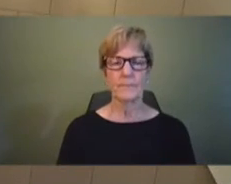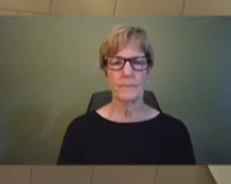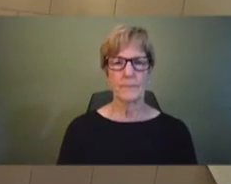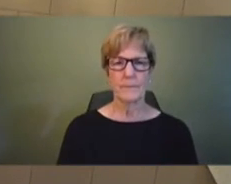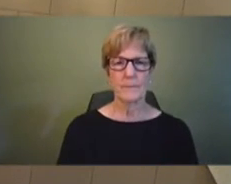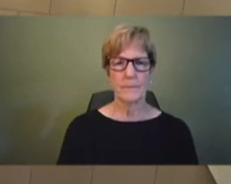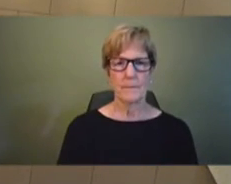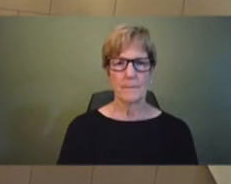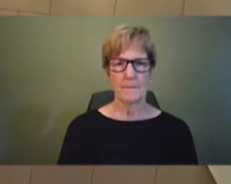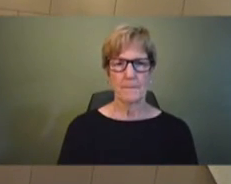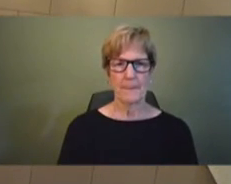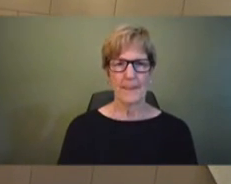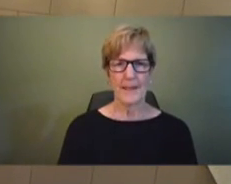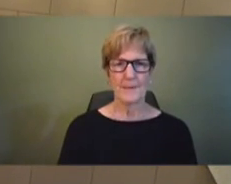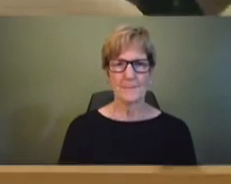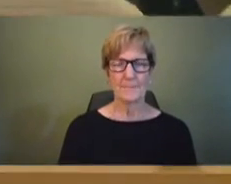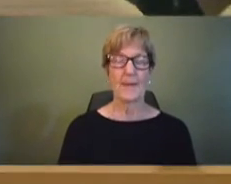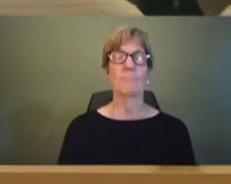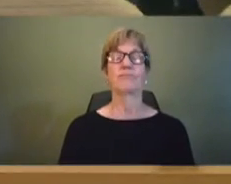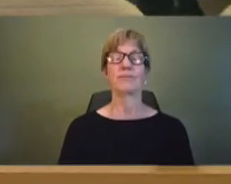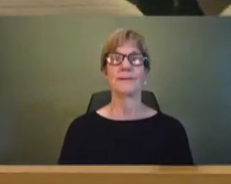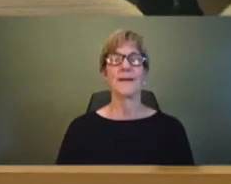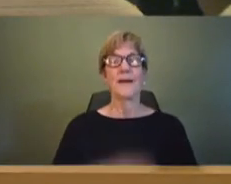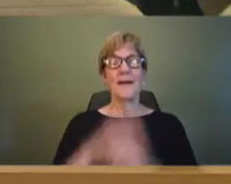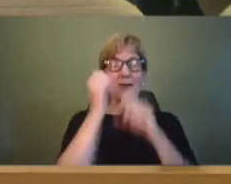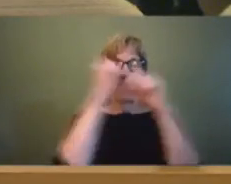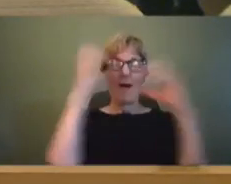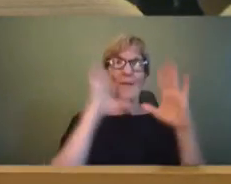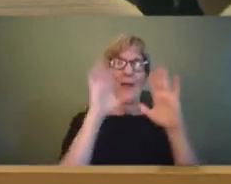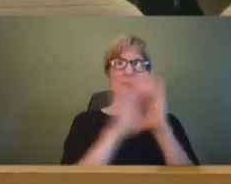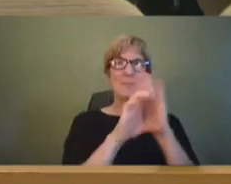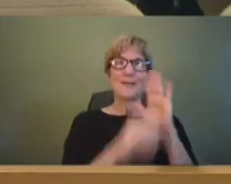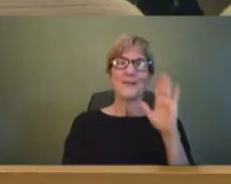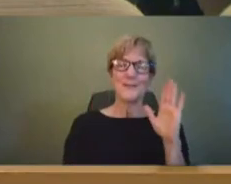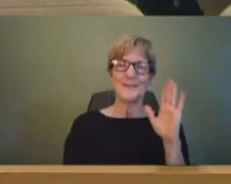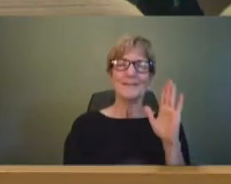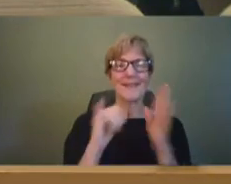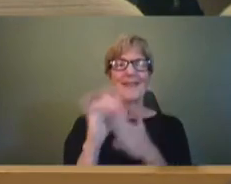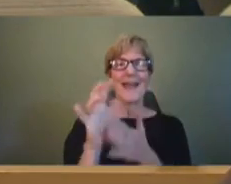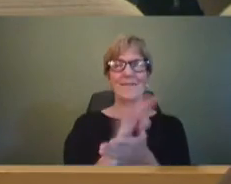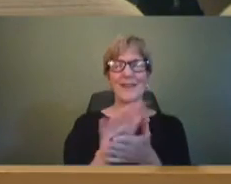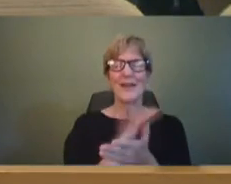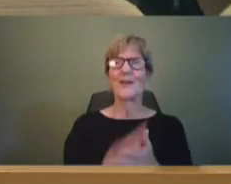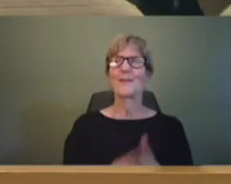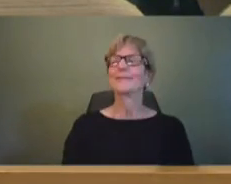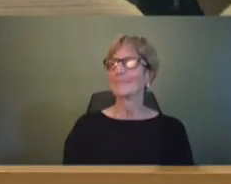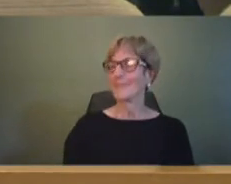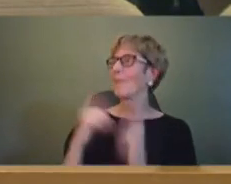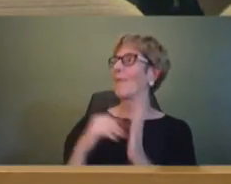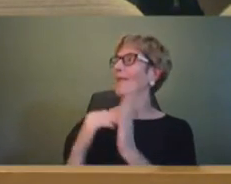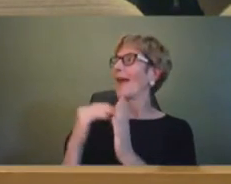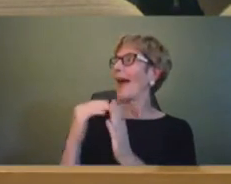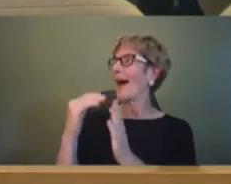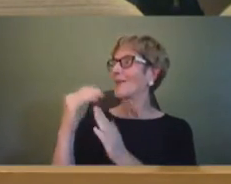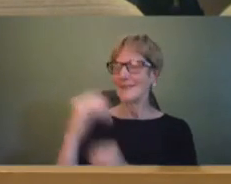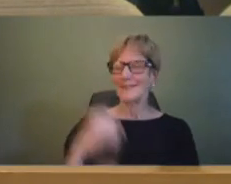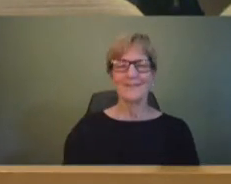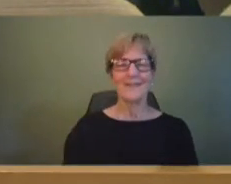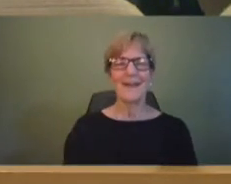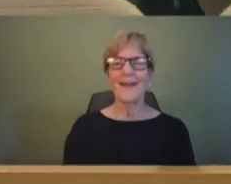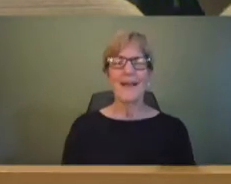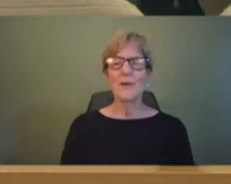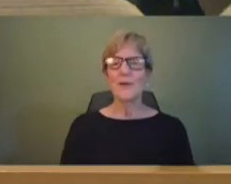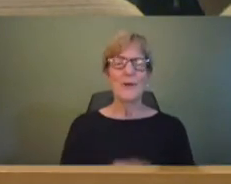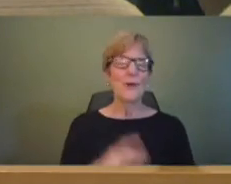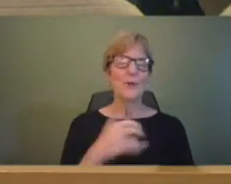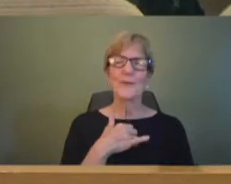that video they say A picture says a thousand words I don't know what that video does but I said thousand uh I can look at the stick drawings and that